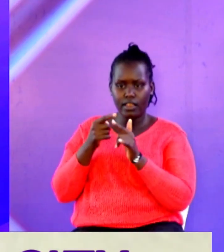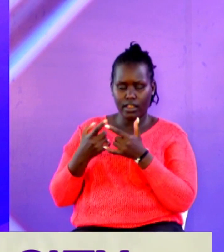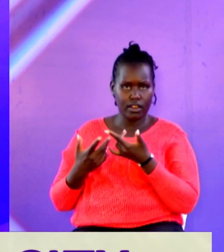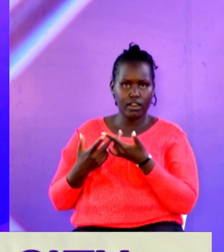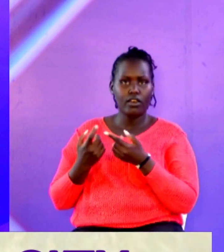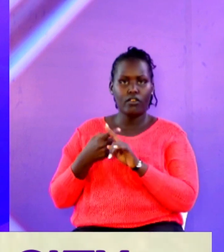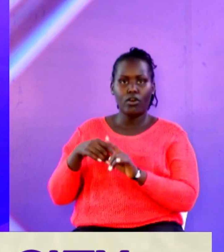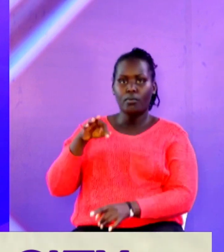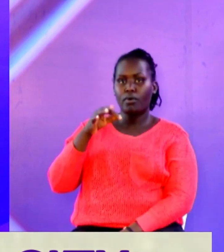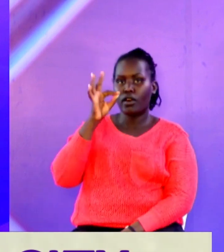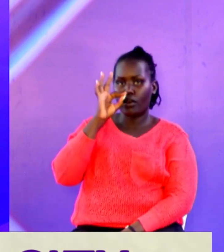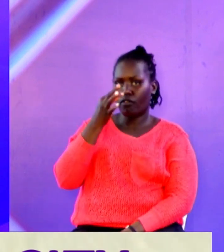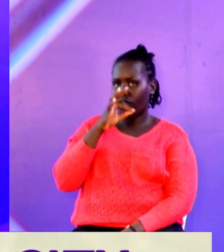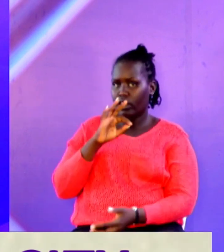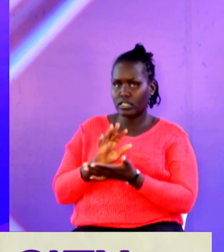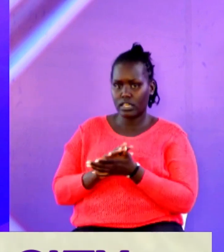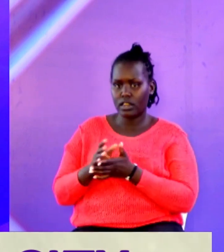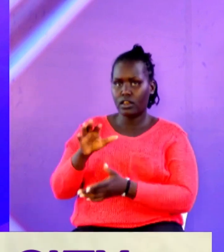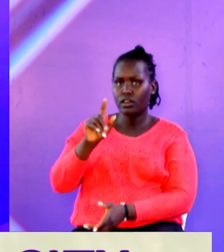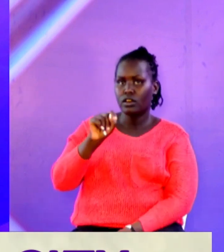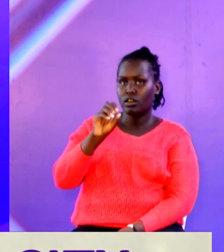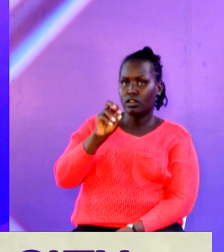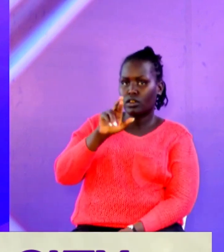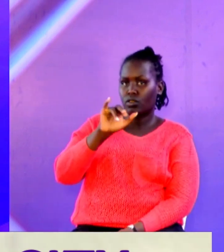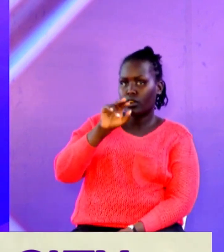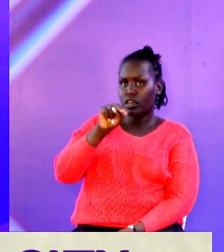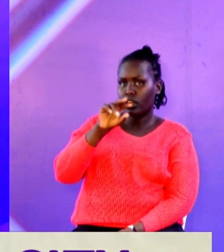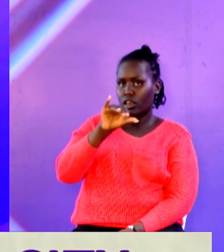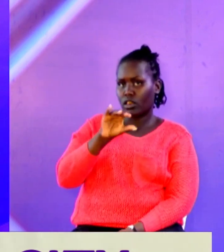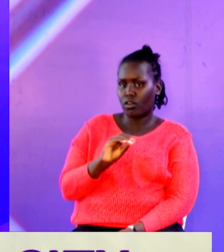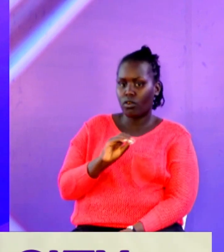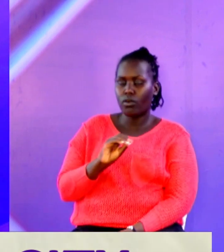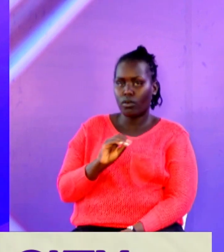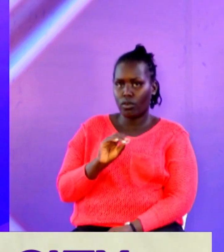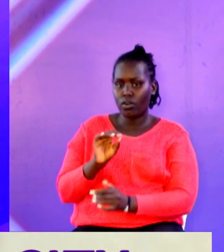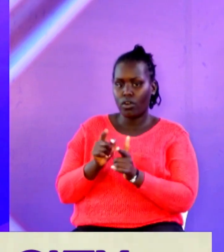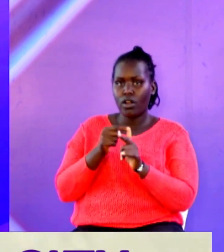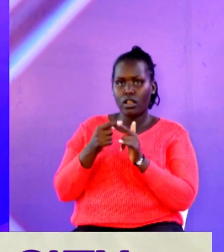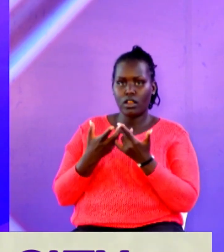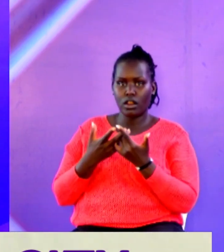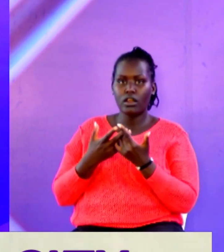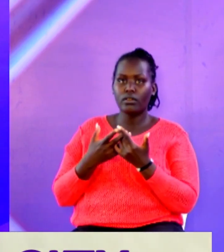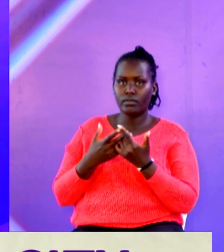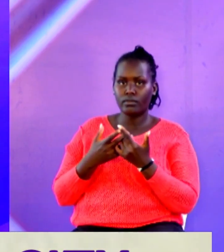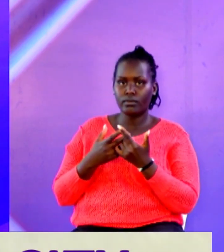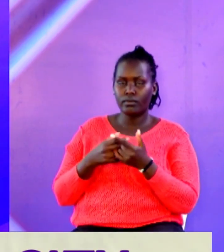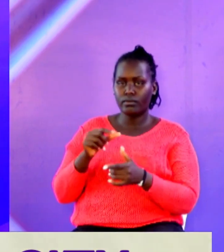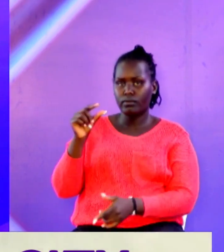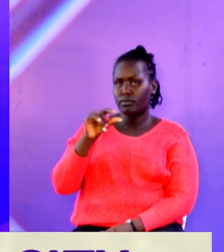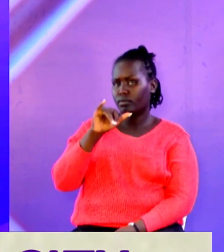from France all beat Torino. Torino is from Italy, Serie A. Of course, Alaves beat Girona.